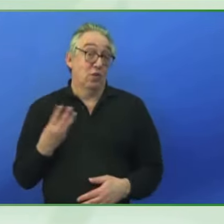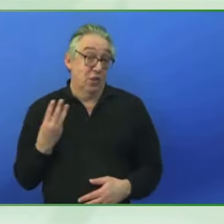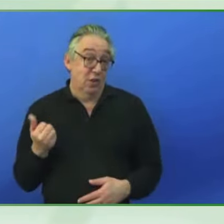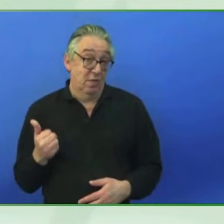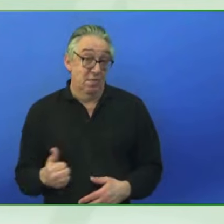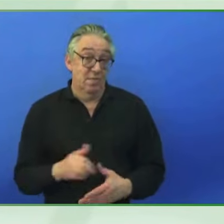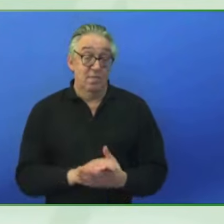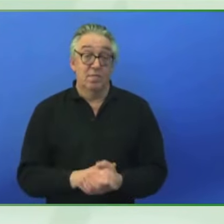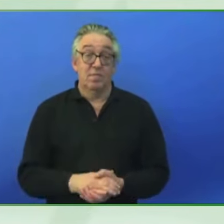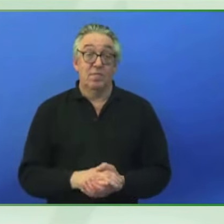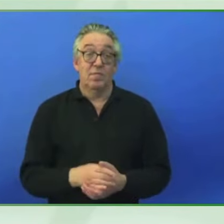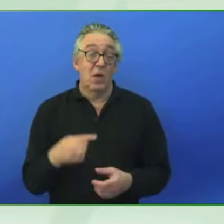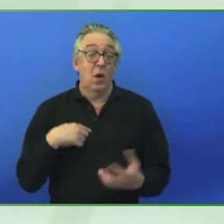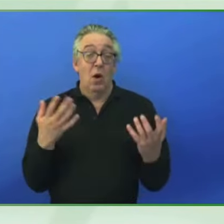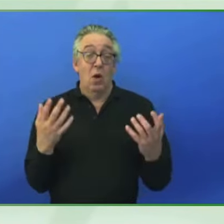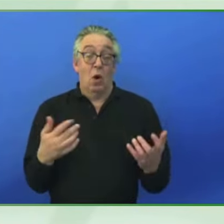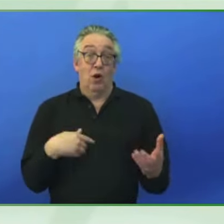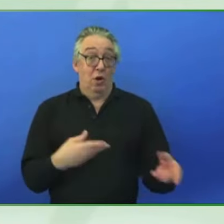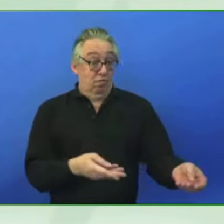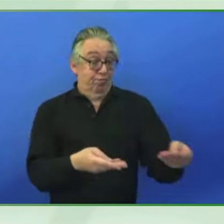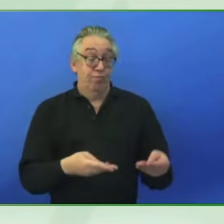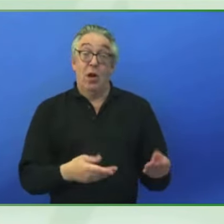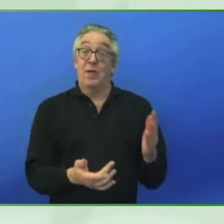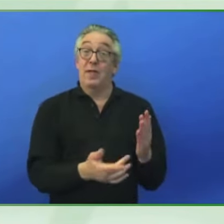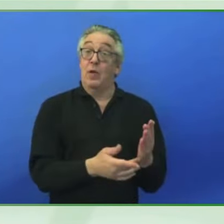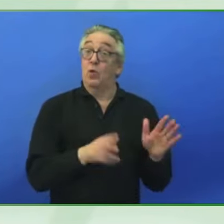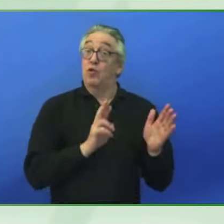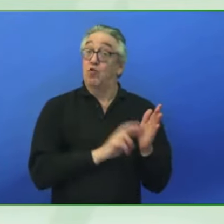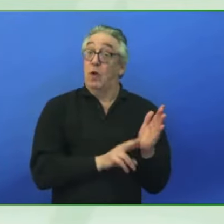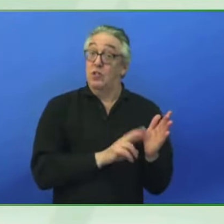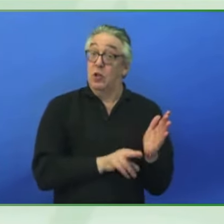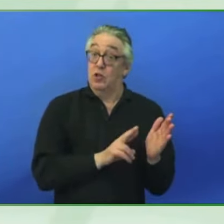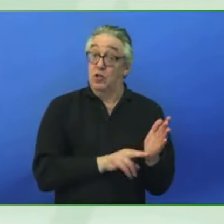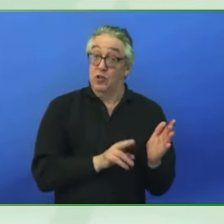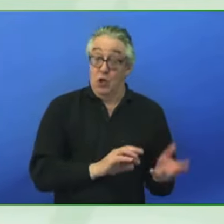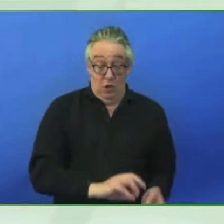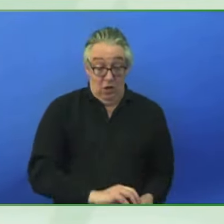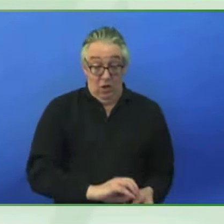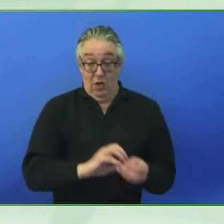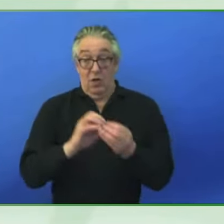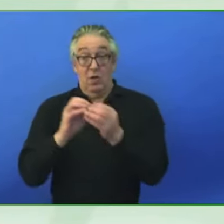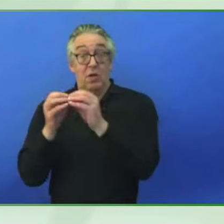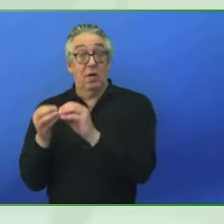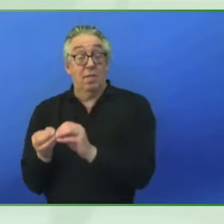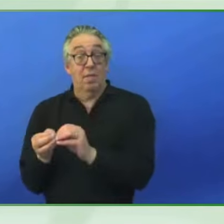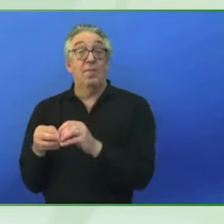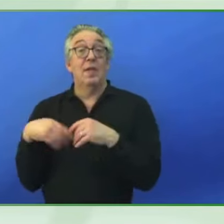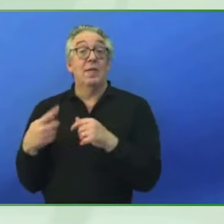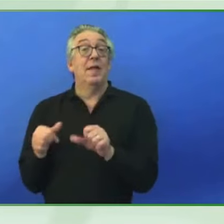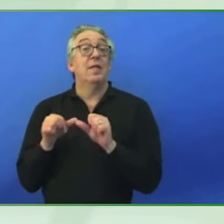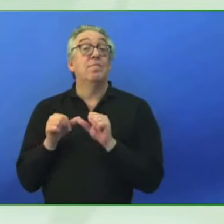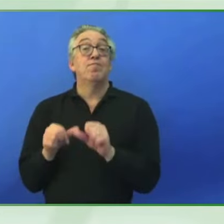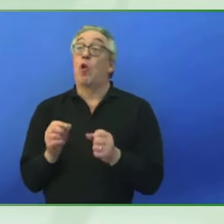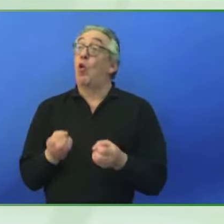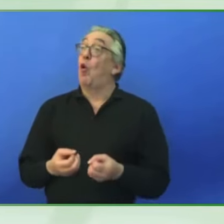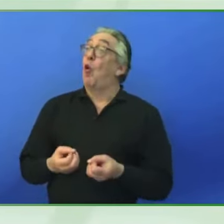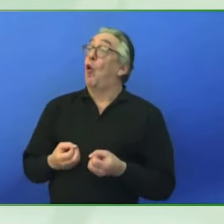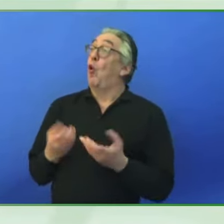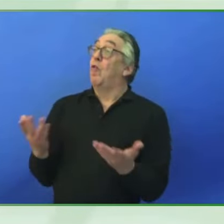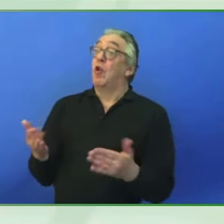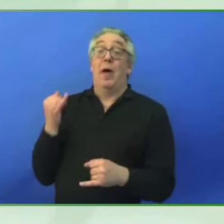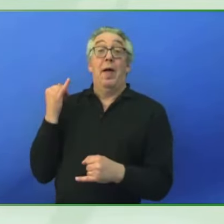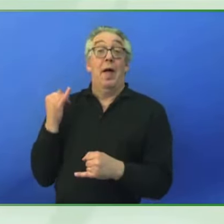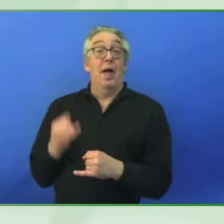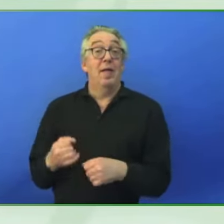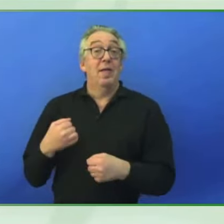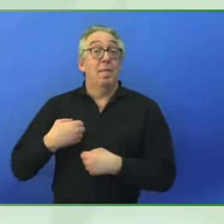technology research, develop it to deployable form, and then sustainably offer end products to enhance